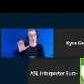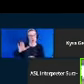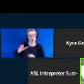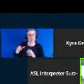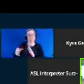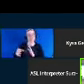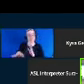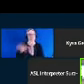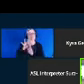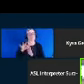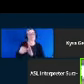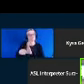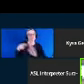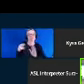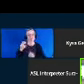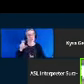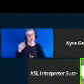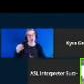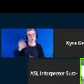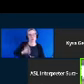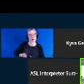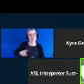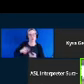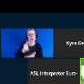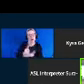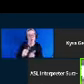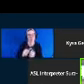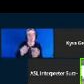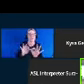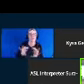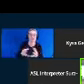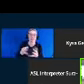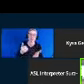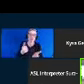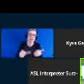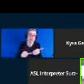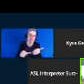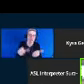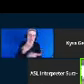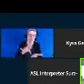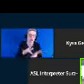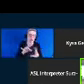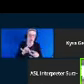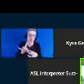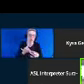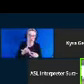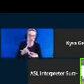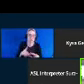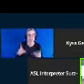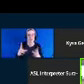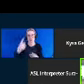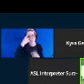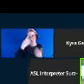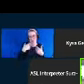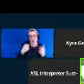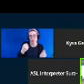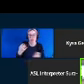with the Family Assistance Center, coordination of disaster mental health and emotional